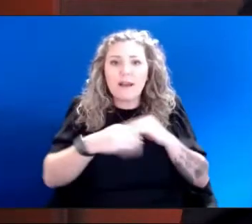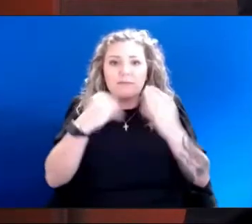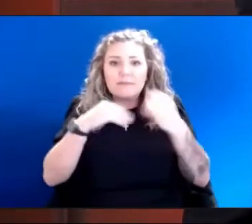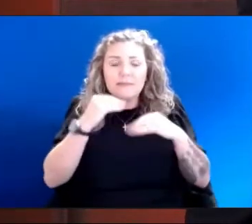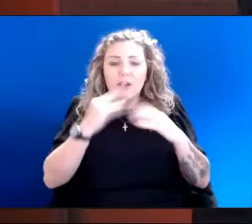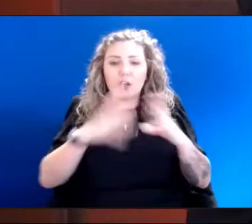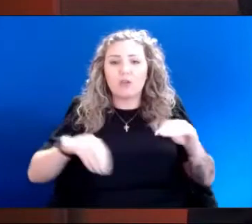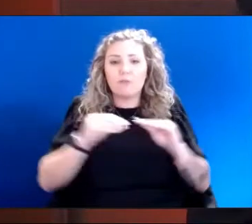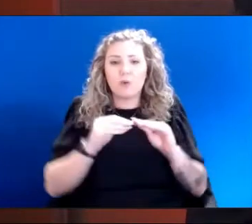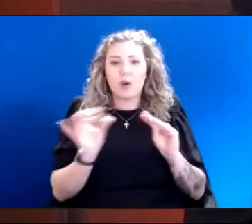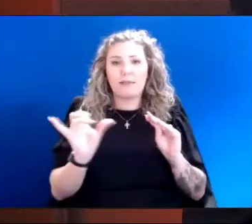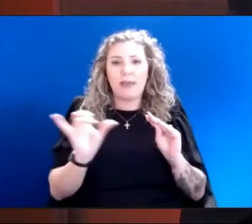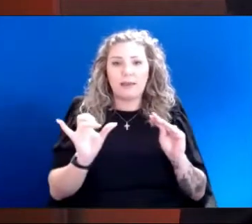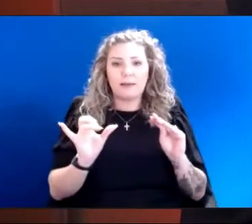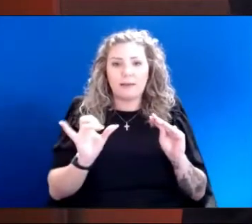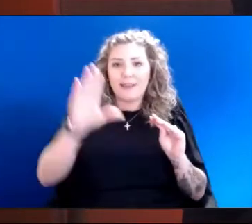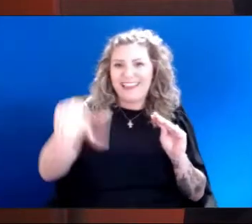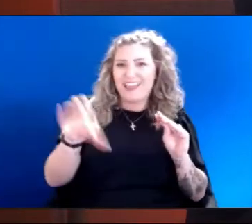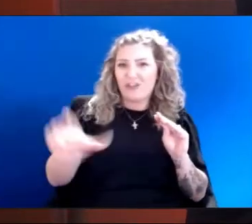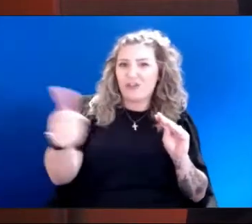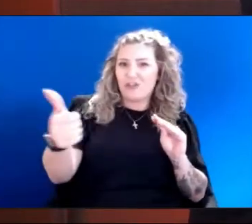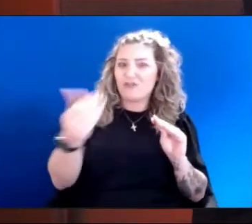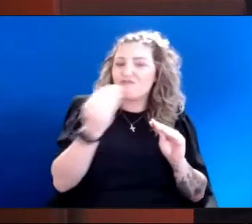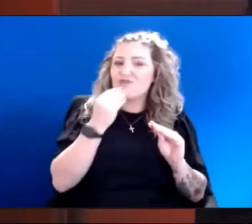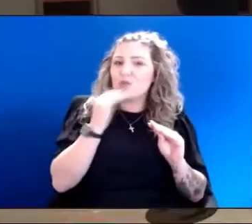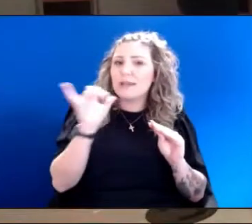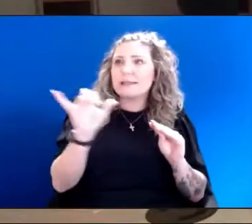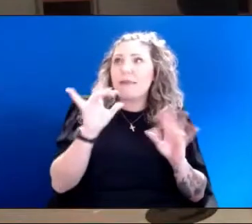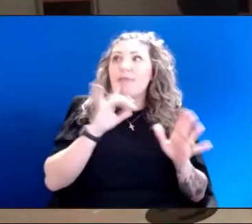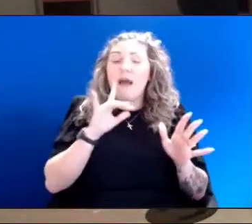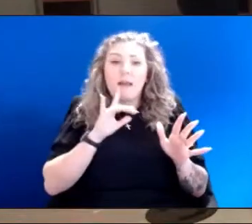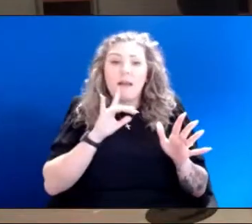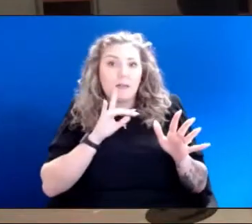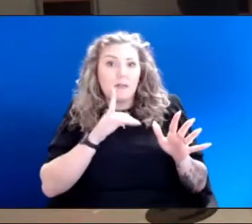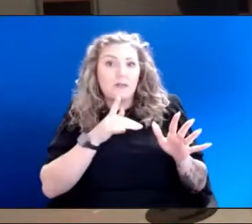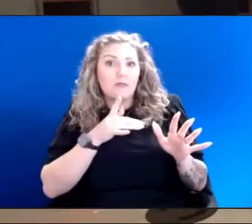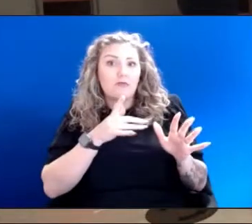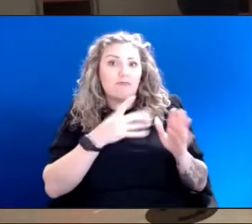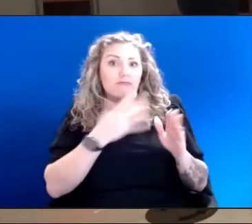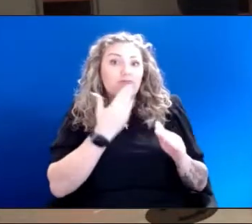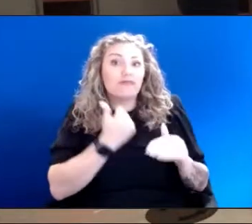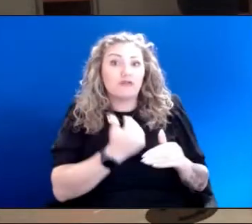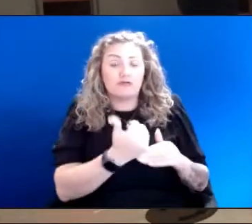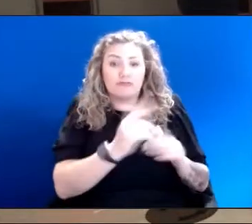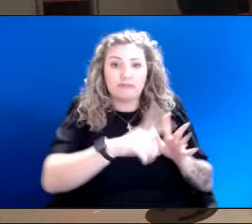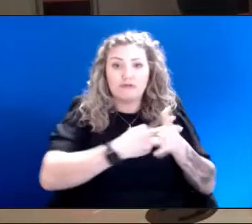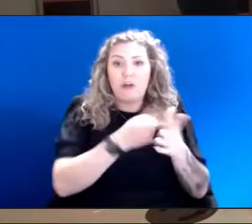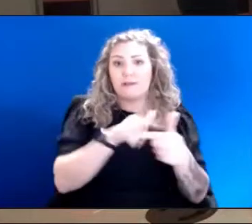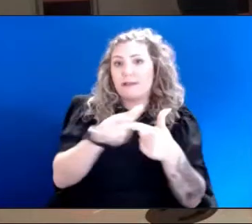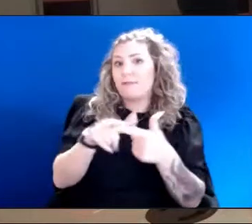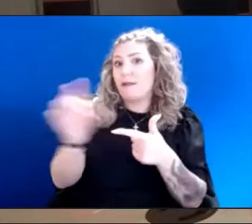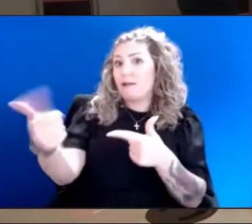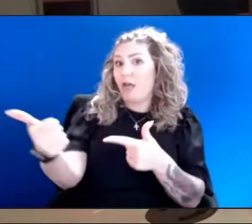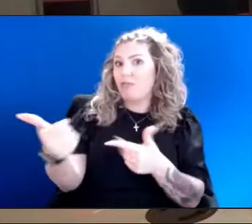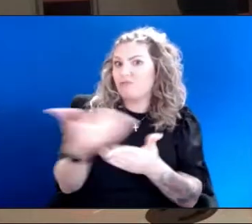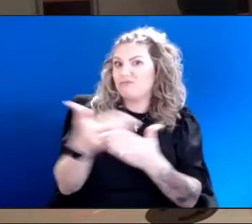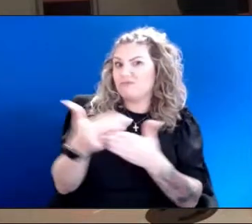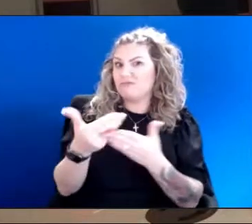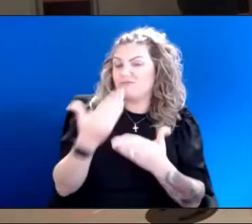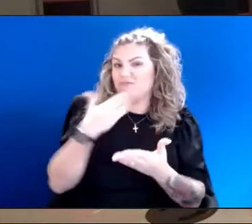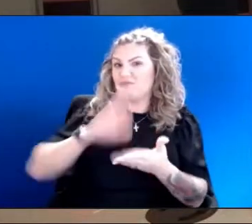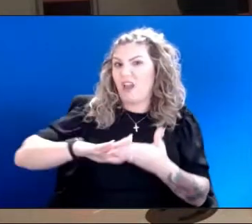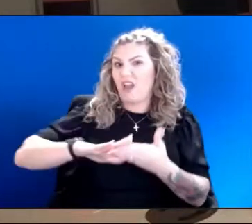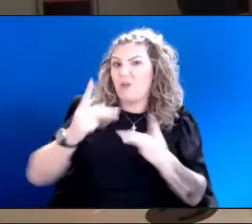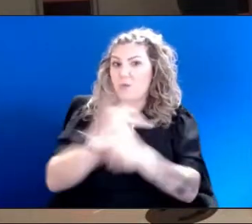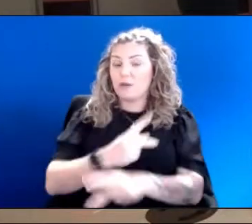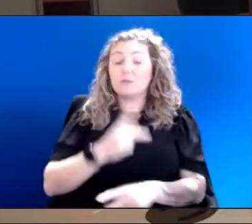to invite in other things, almost like a gateway. Really? Yeah. A gateway? Bridget Fitzgerald wants to know, What can we eat